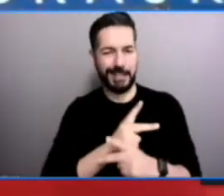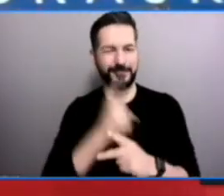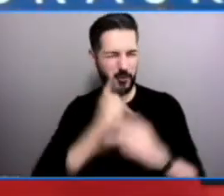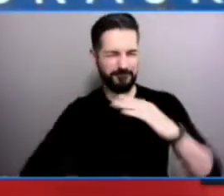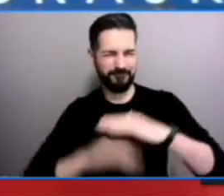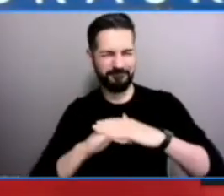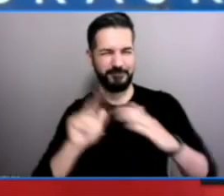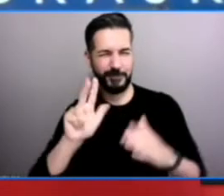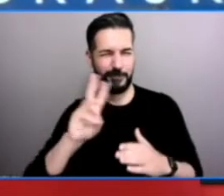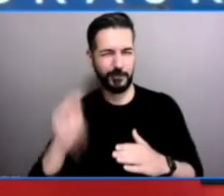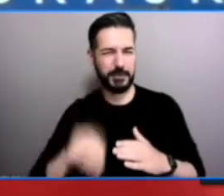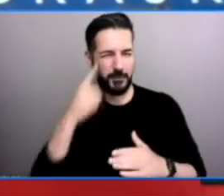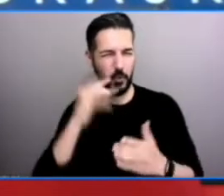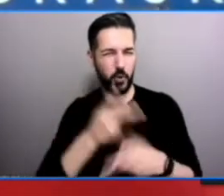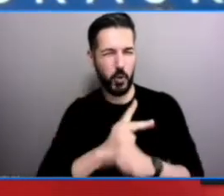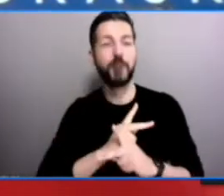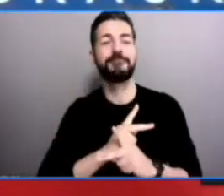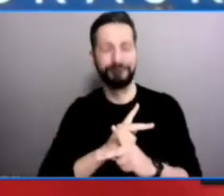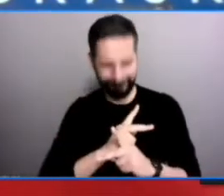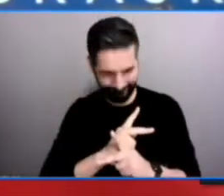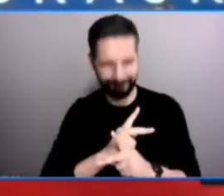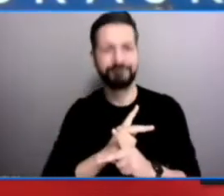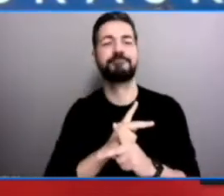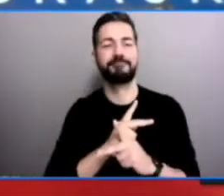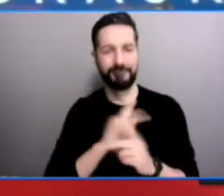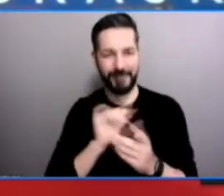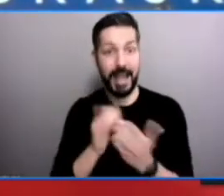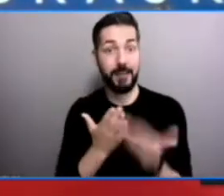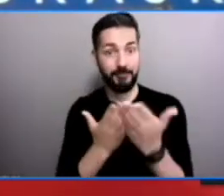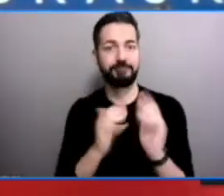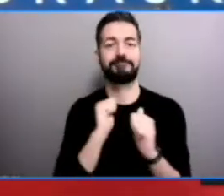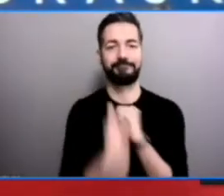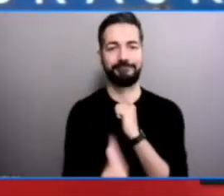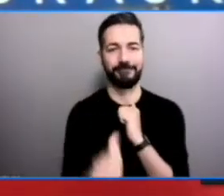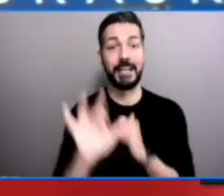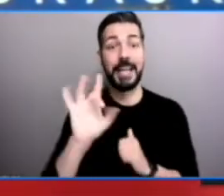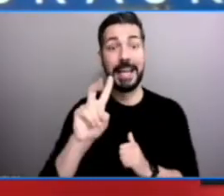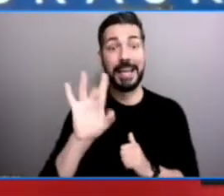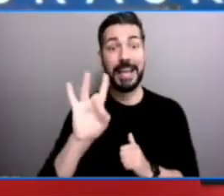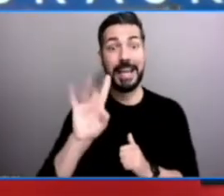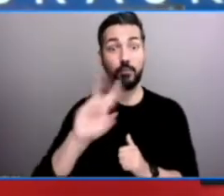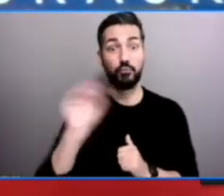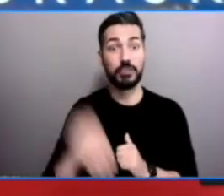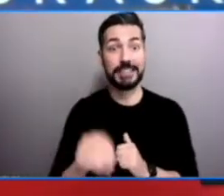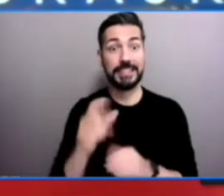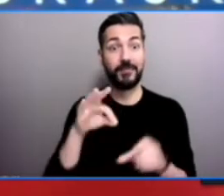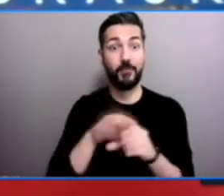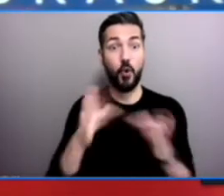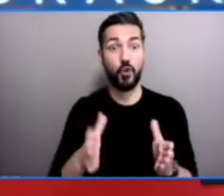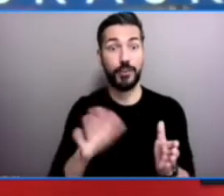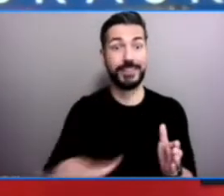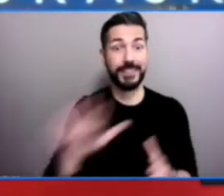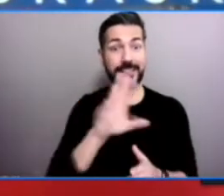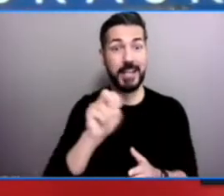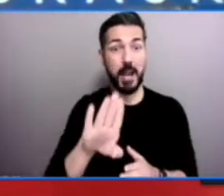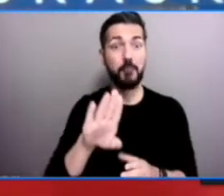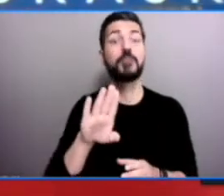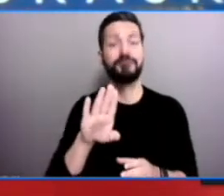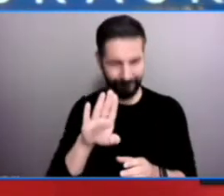been a huge just time of changes when it comes to initiatives in Nebraska. But what we do know